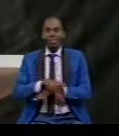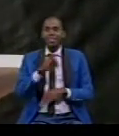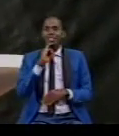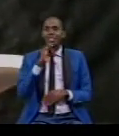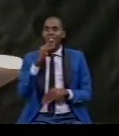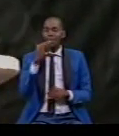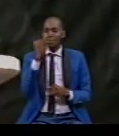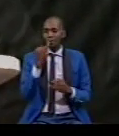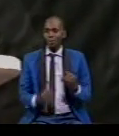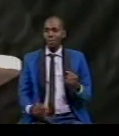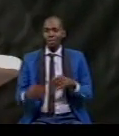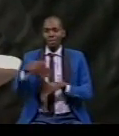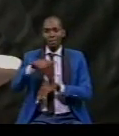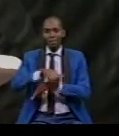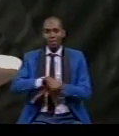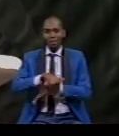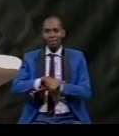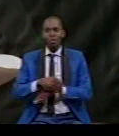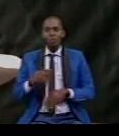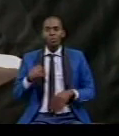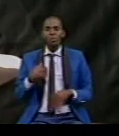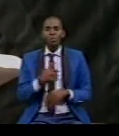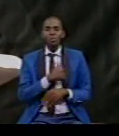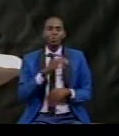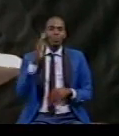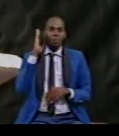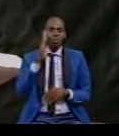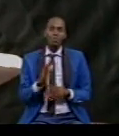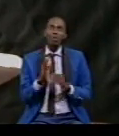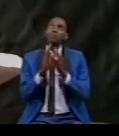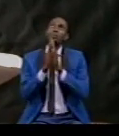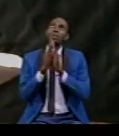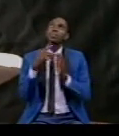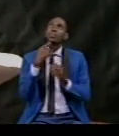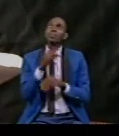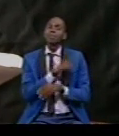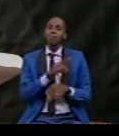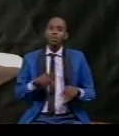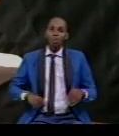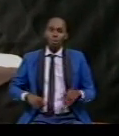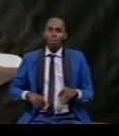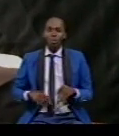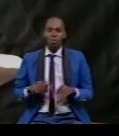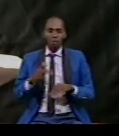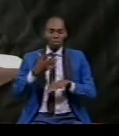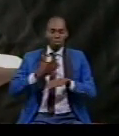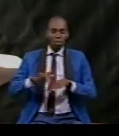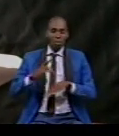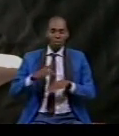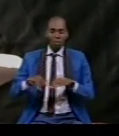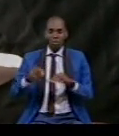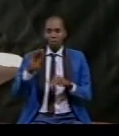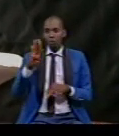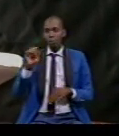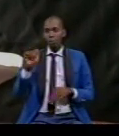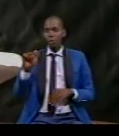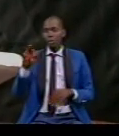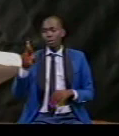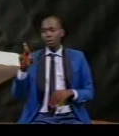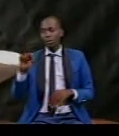pray. God has blessed you already. Sit down in the blessing of the Lord.